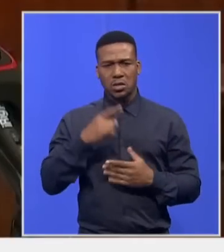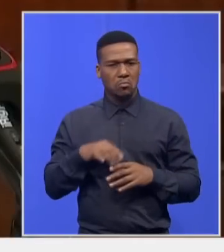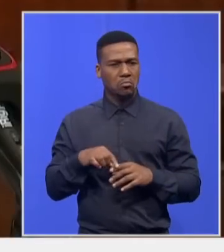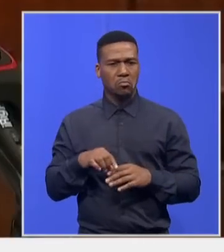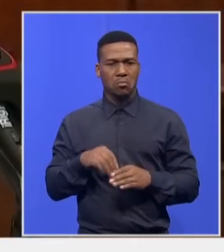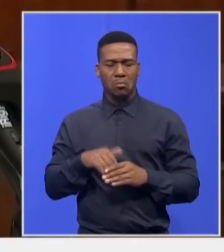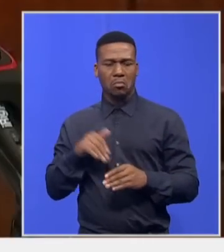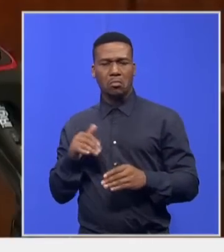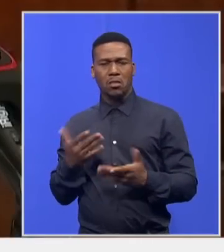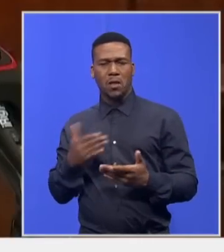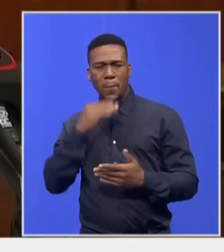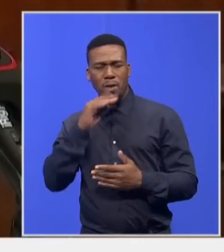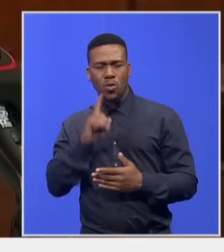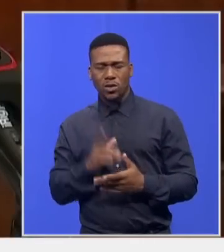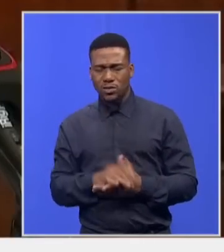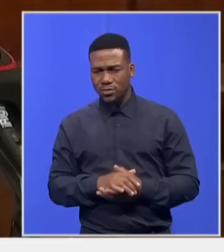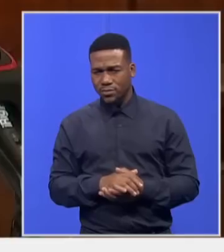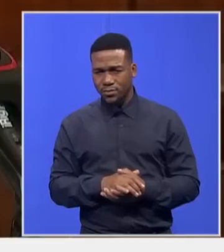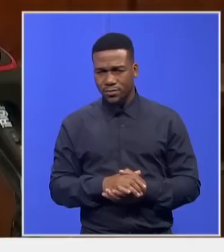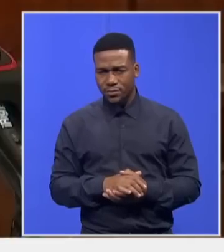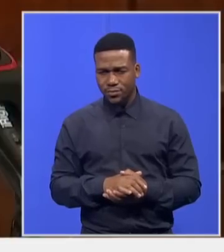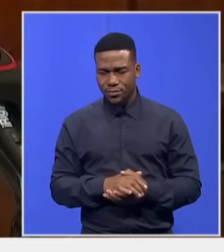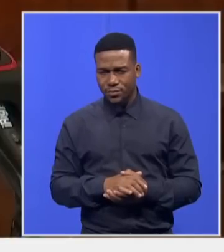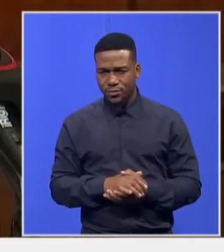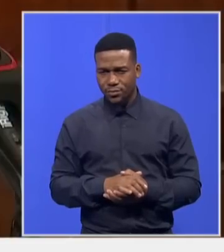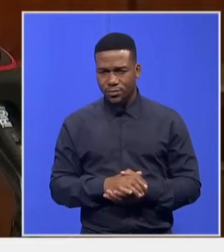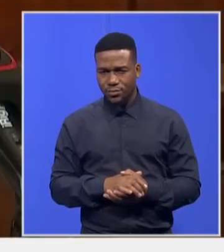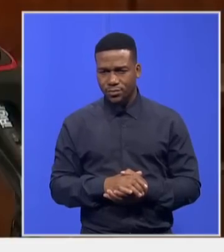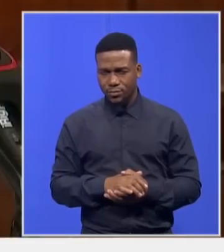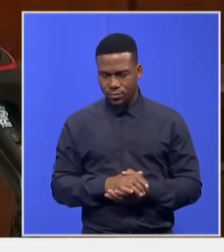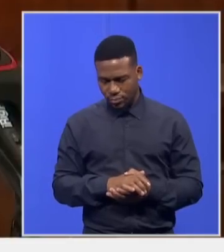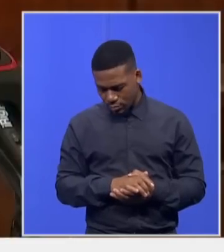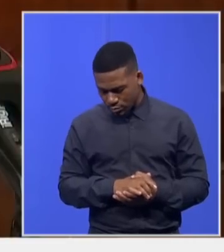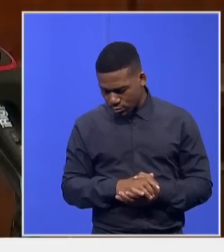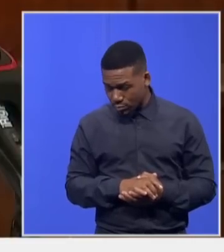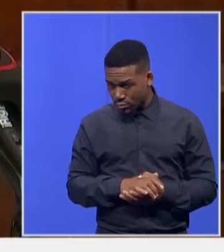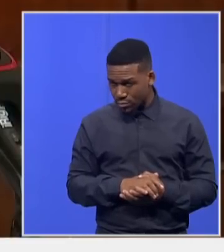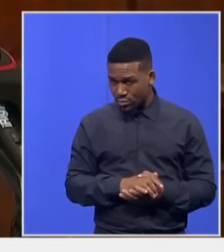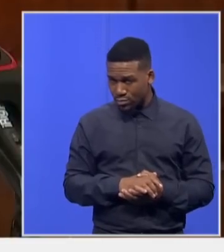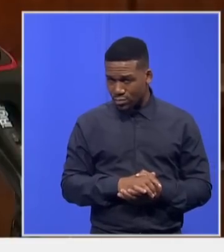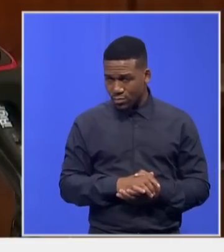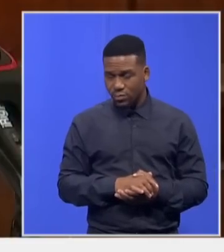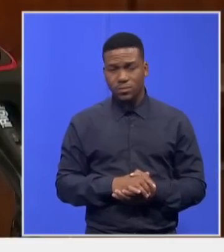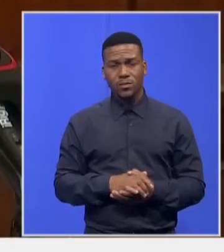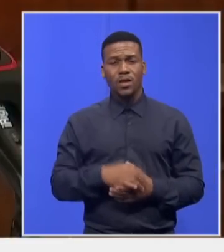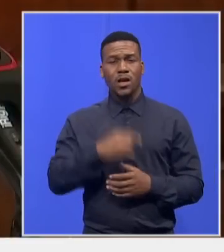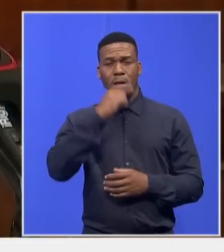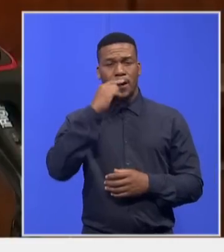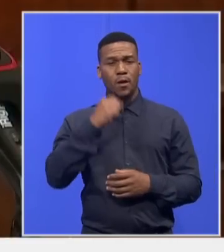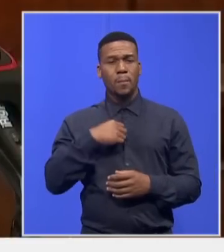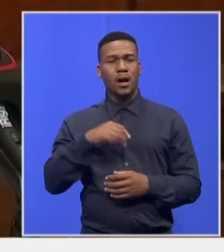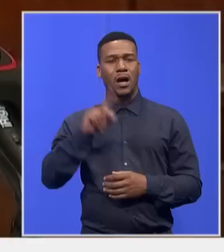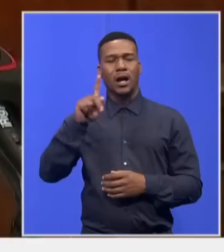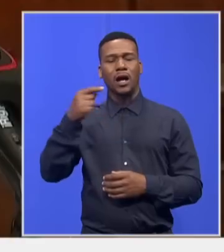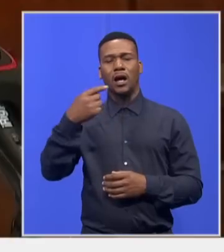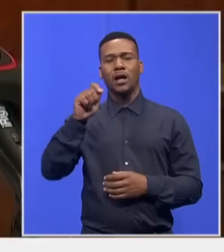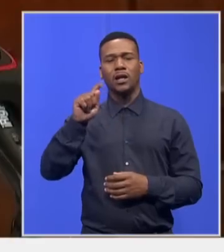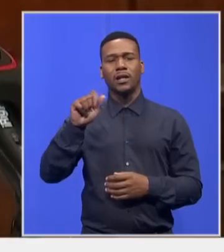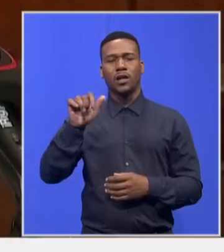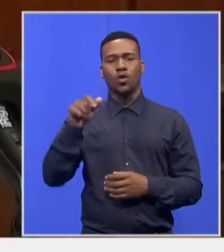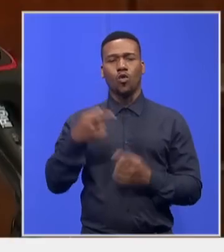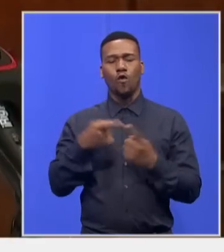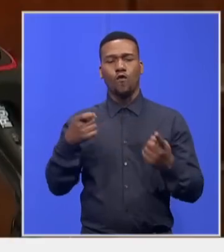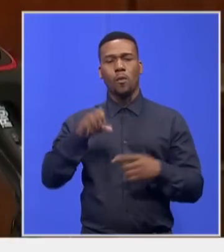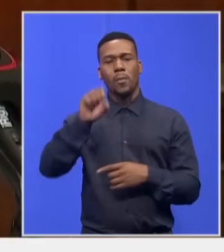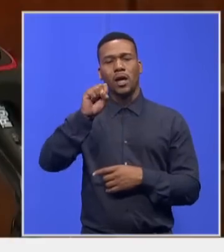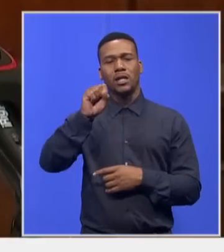Okay, last question. I'll take a second. All right. Good morning, Minister Kgosientso here from the SABC. Mine is also on